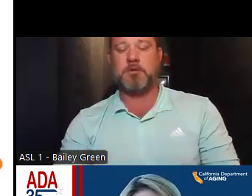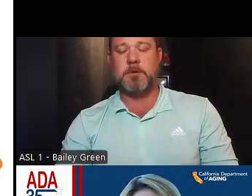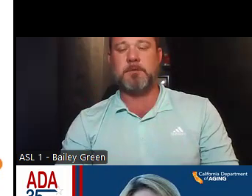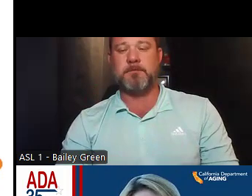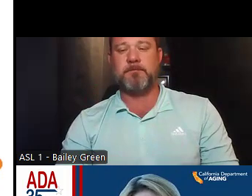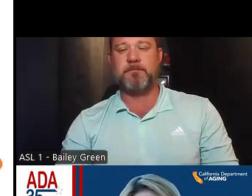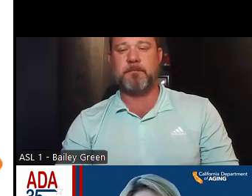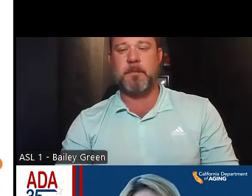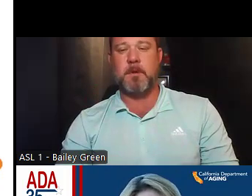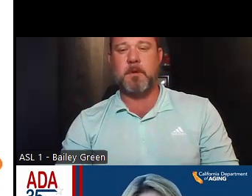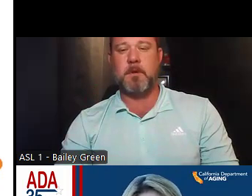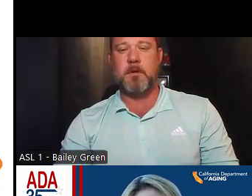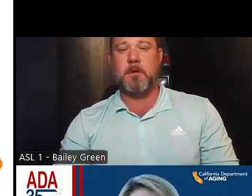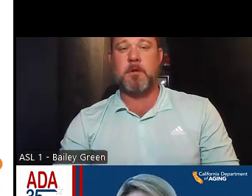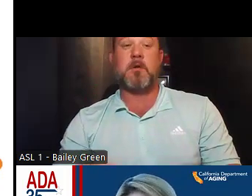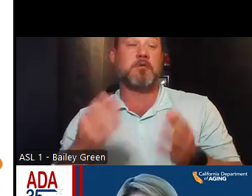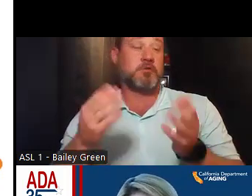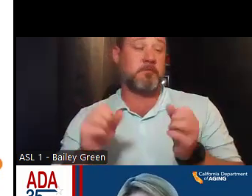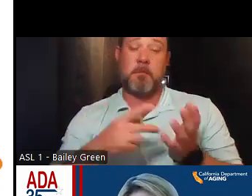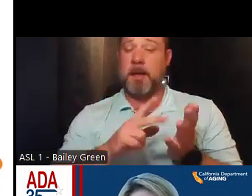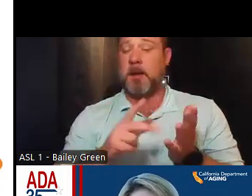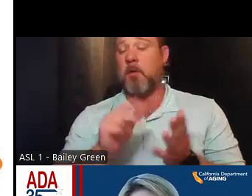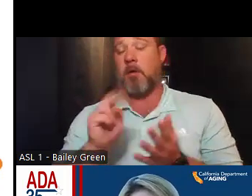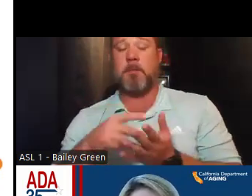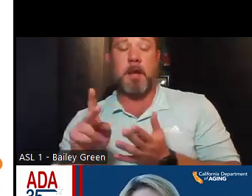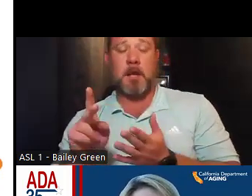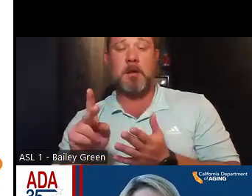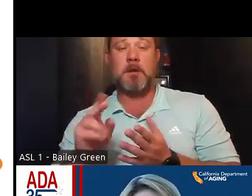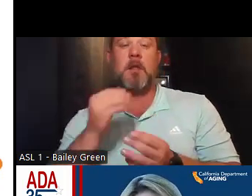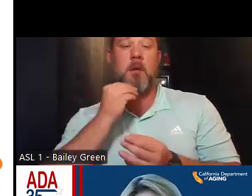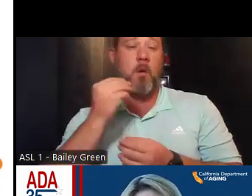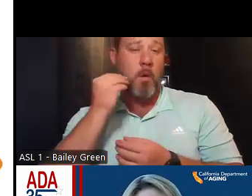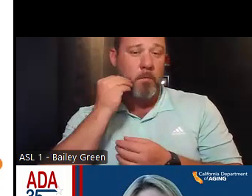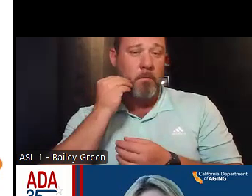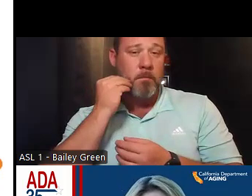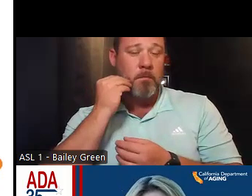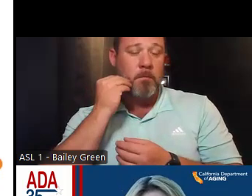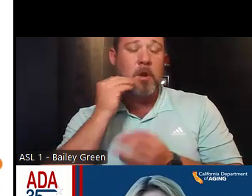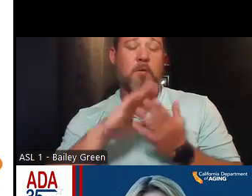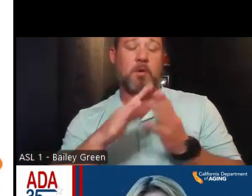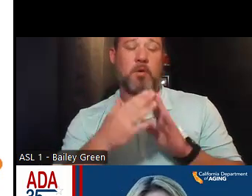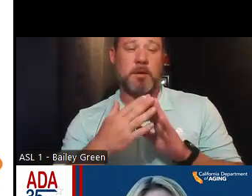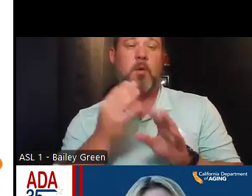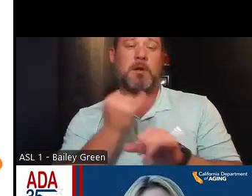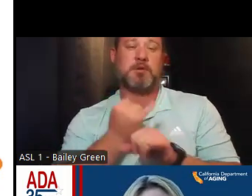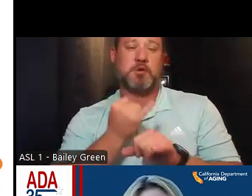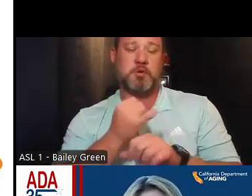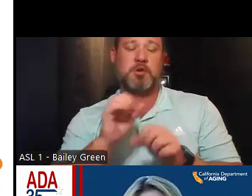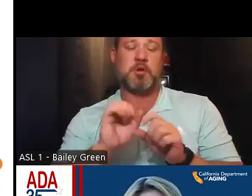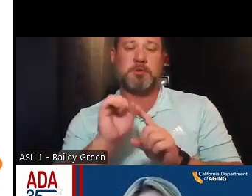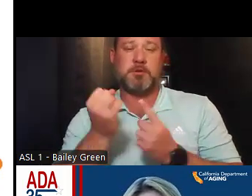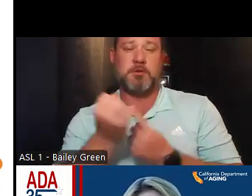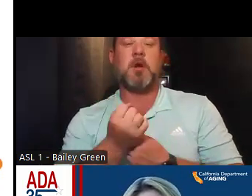services can be provided by paid or unpaid caregivers in the home, community, or institutional settings. So with